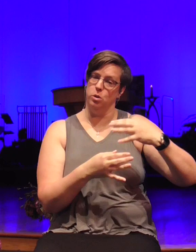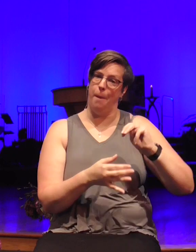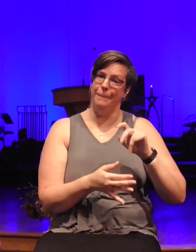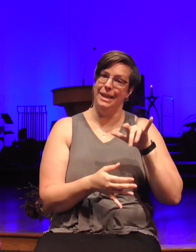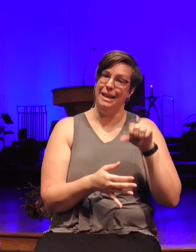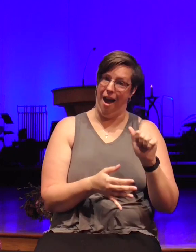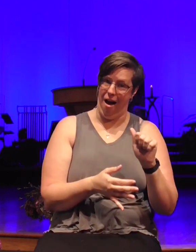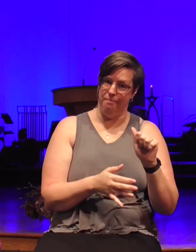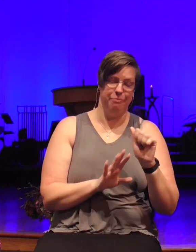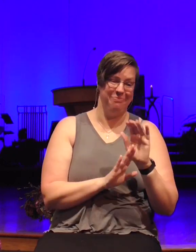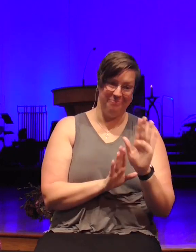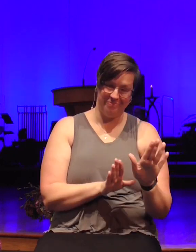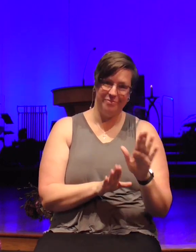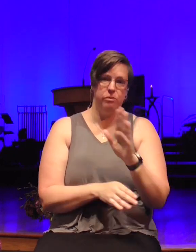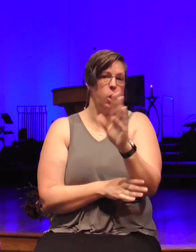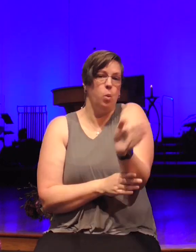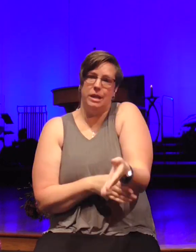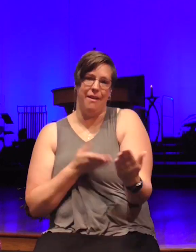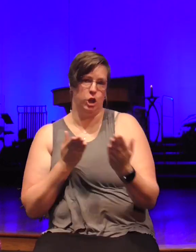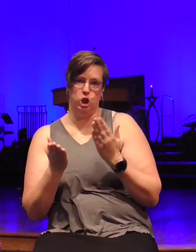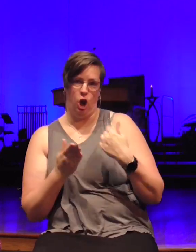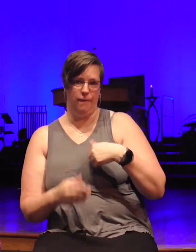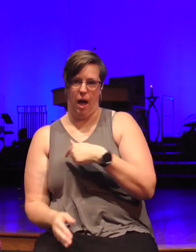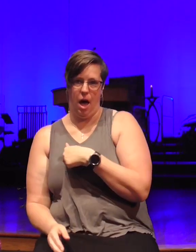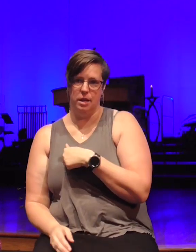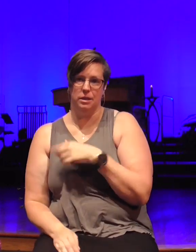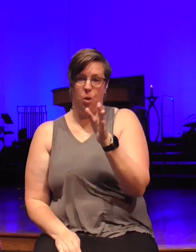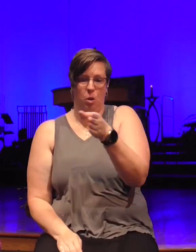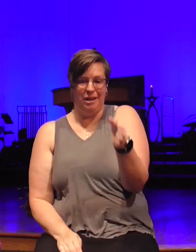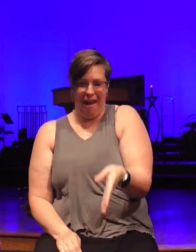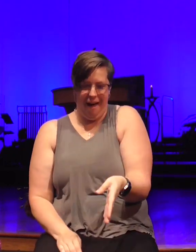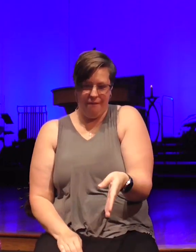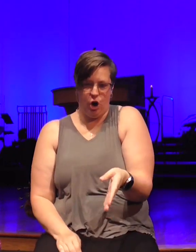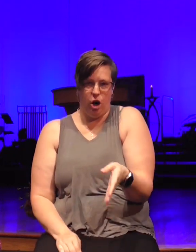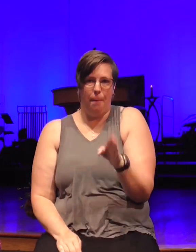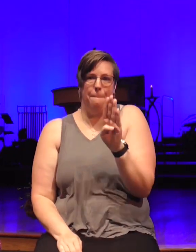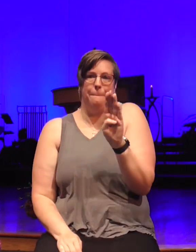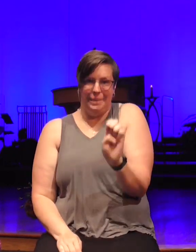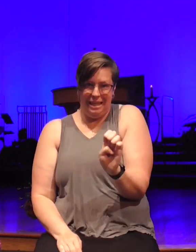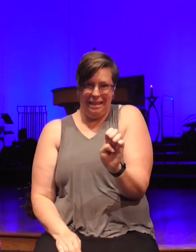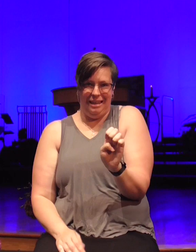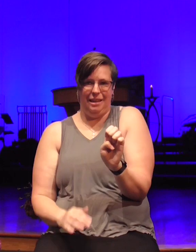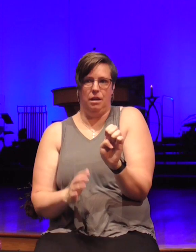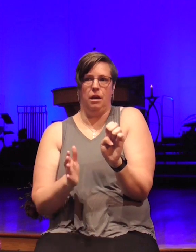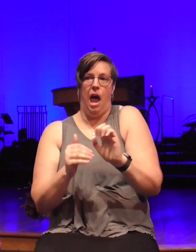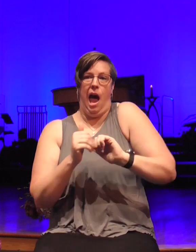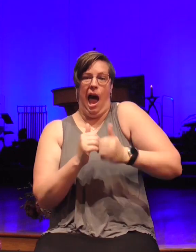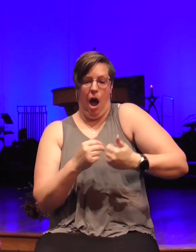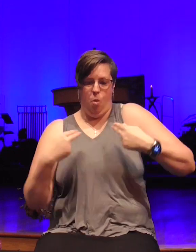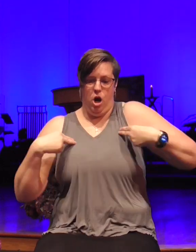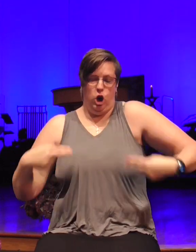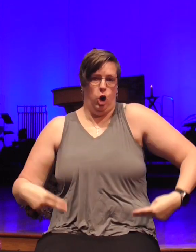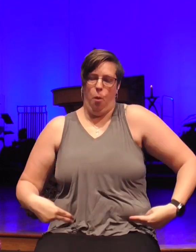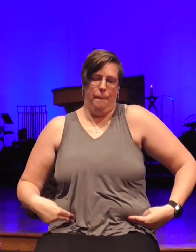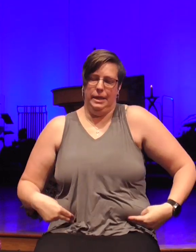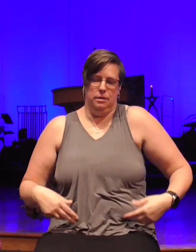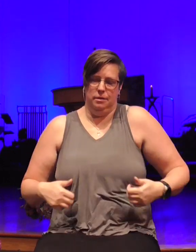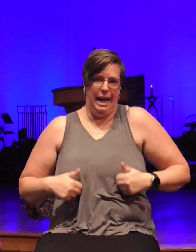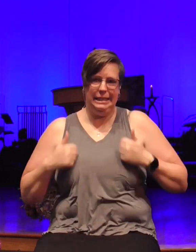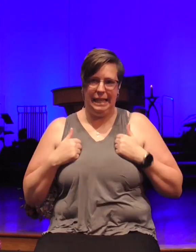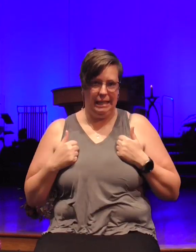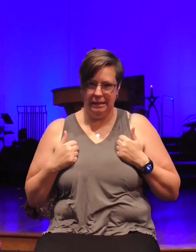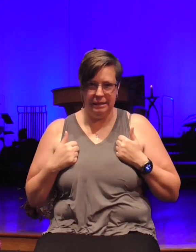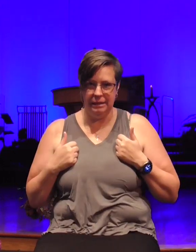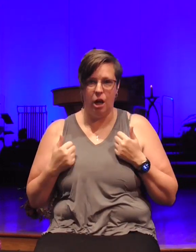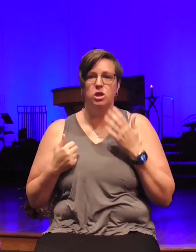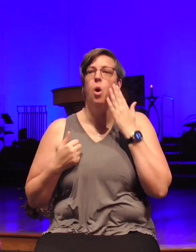places. That's never going to serve us. That's never going to be the way the human beings will exist on the planet. So why do we